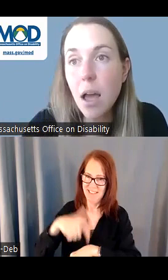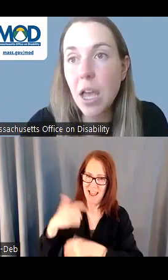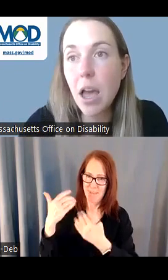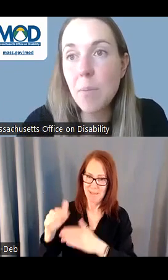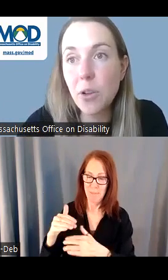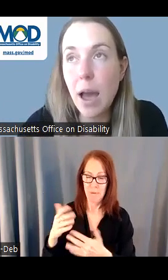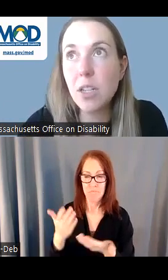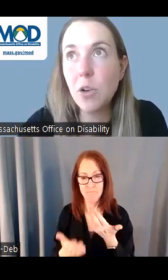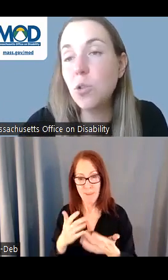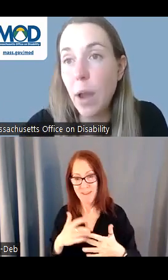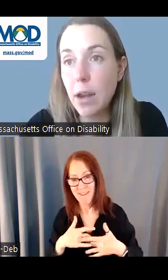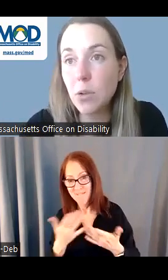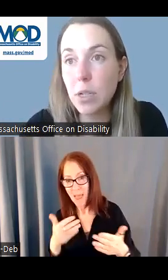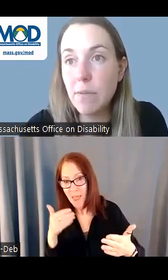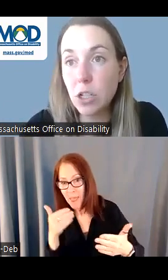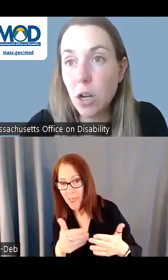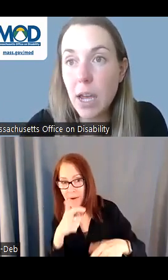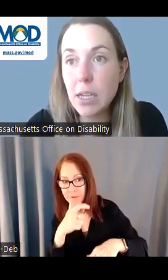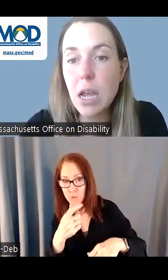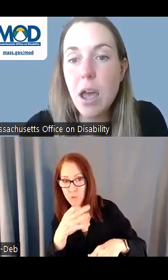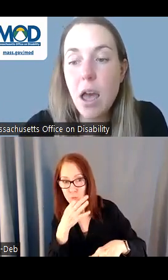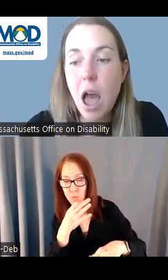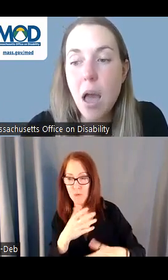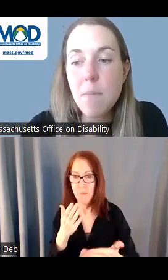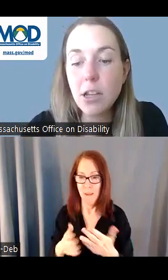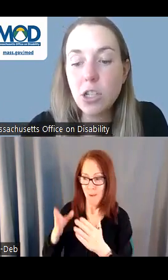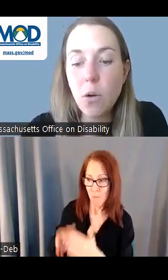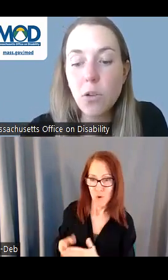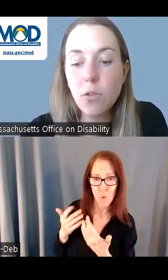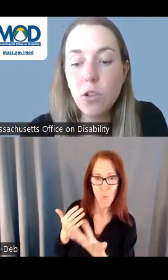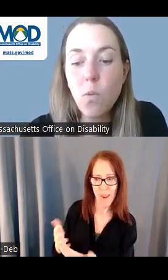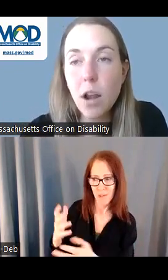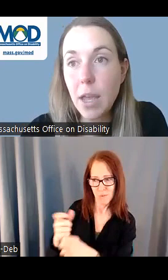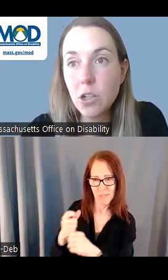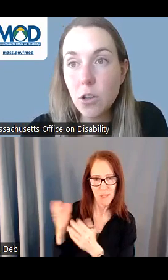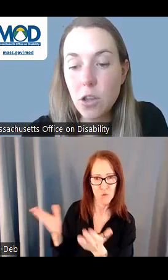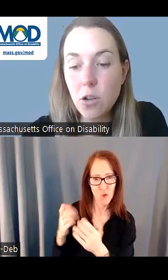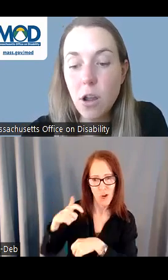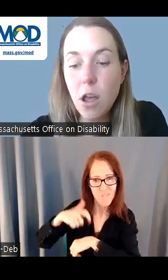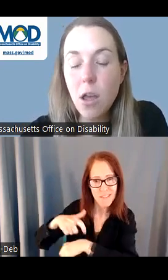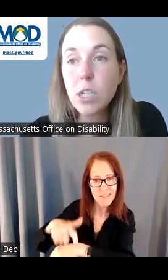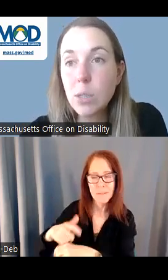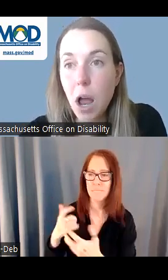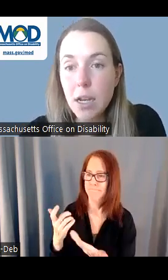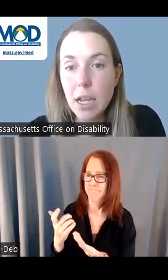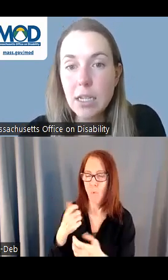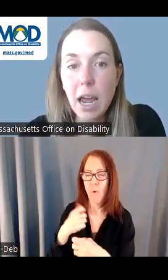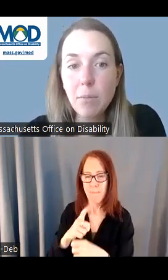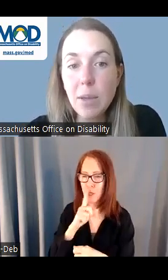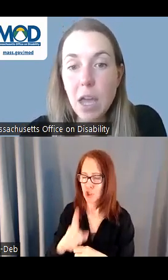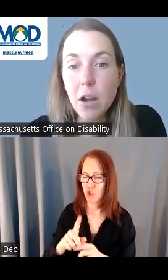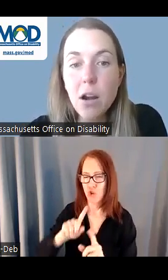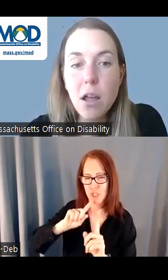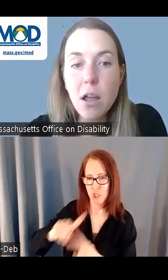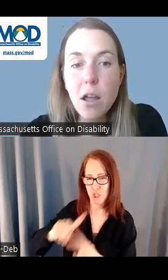an event coming up, or you have someone who's waiting to receive a service. And so you want to make sure that you're responding in a